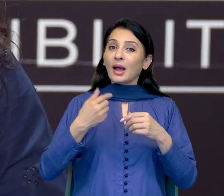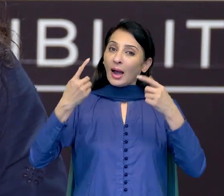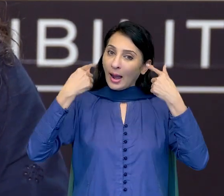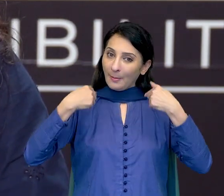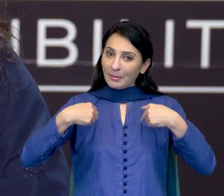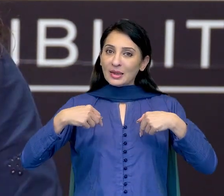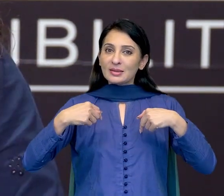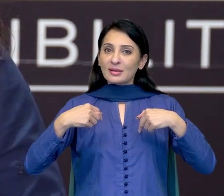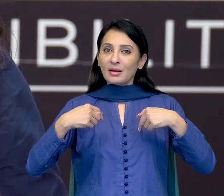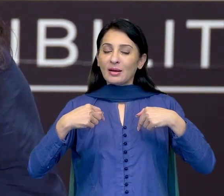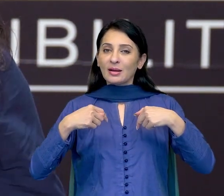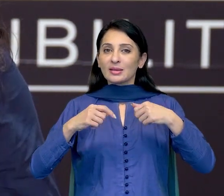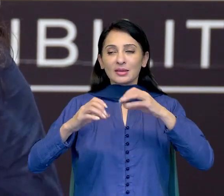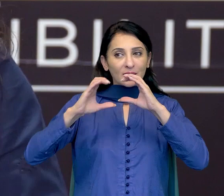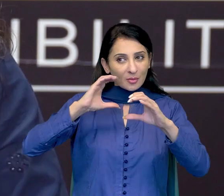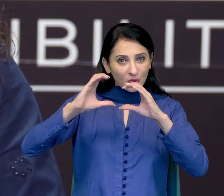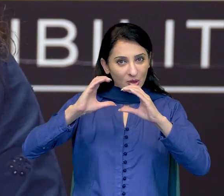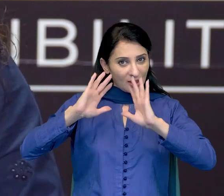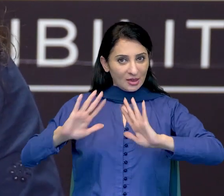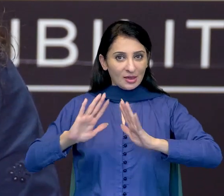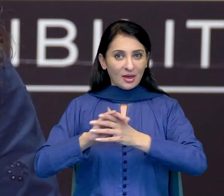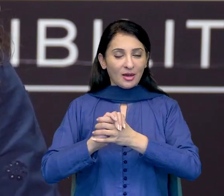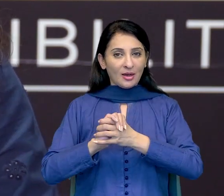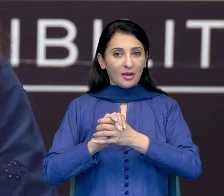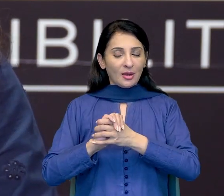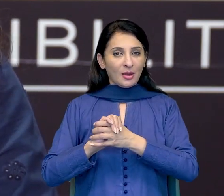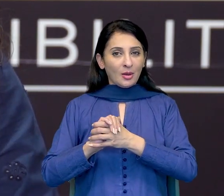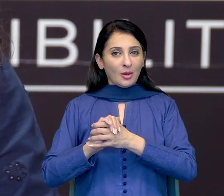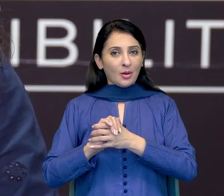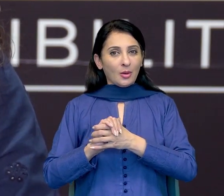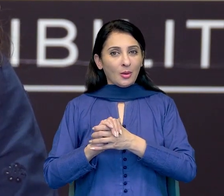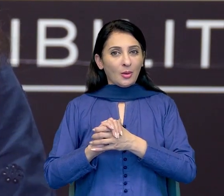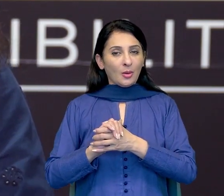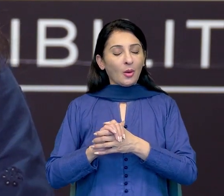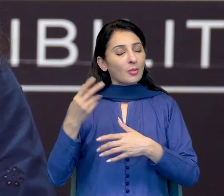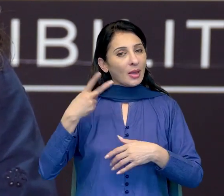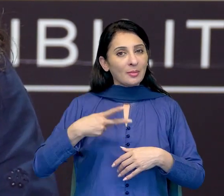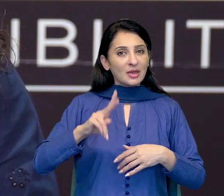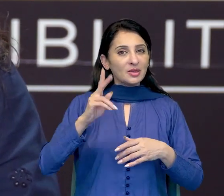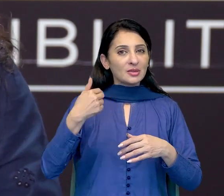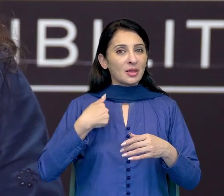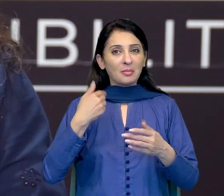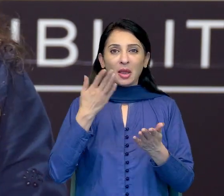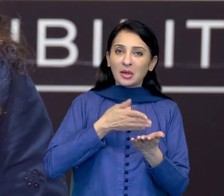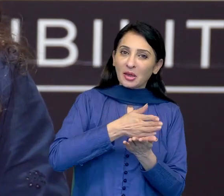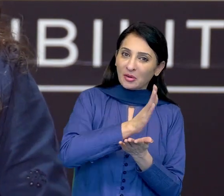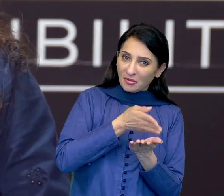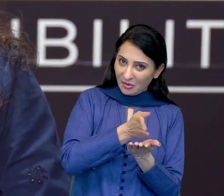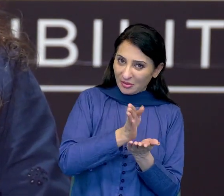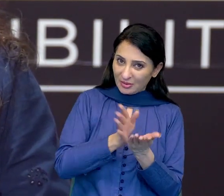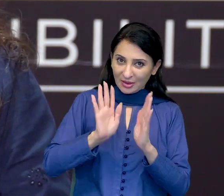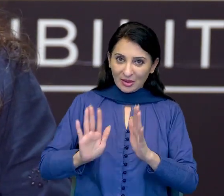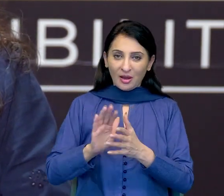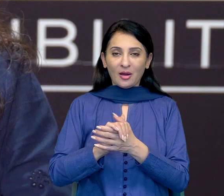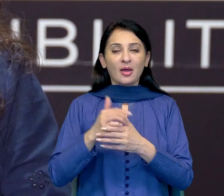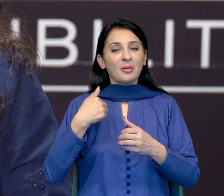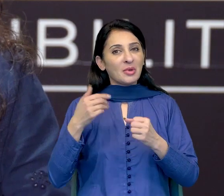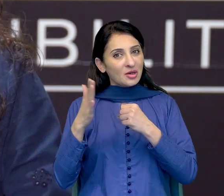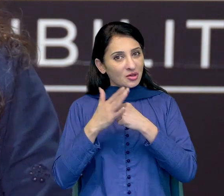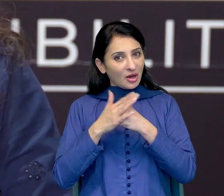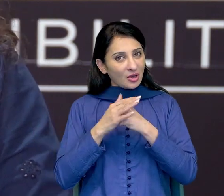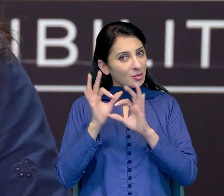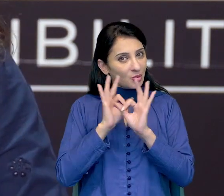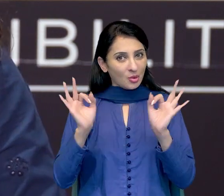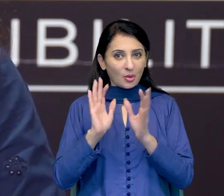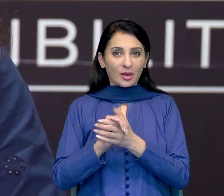wanted to. And during all this time, I was also traveling. I got married. I moved